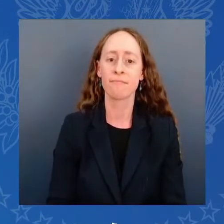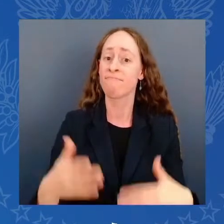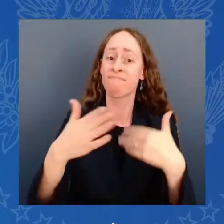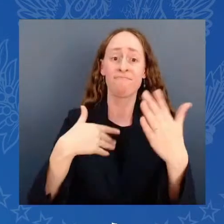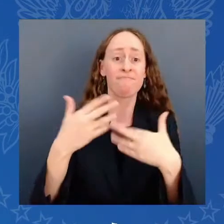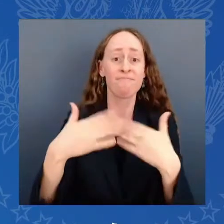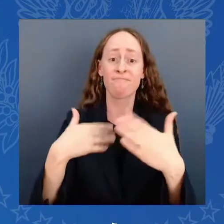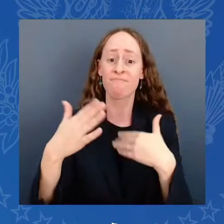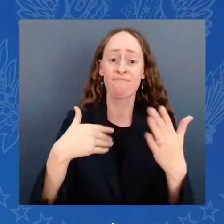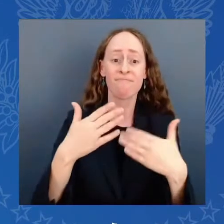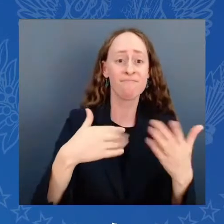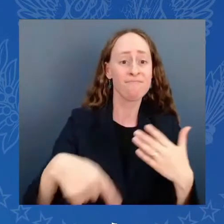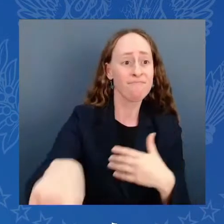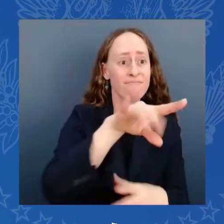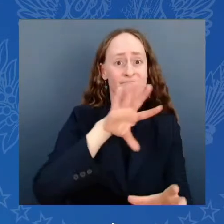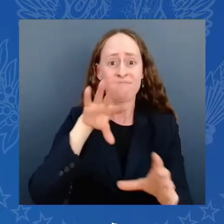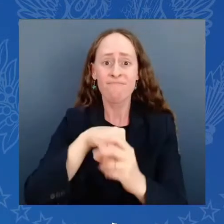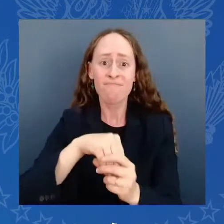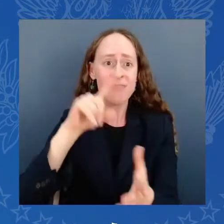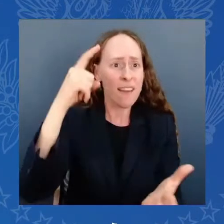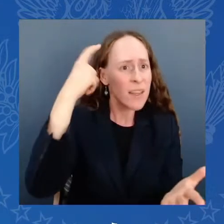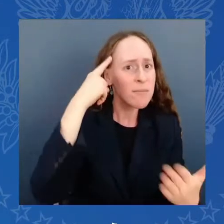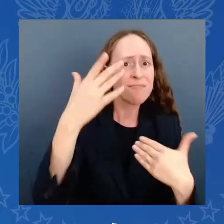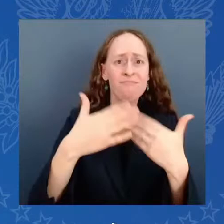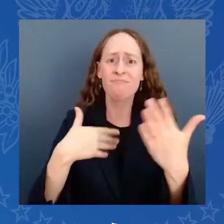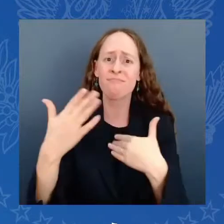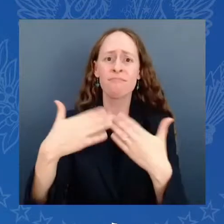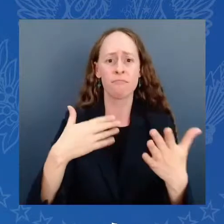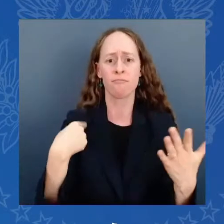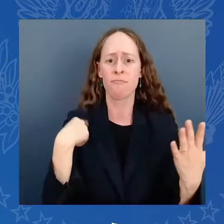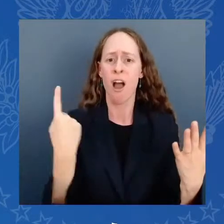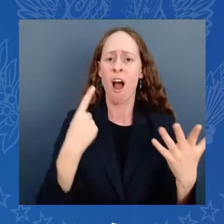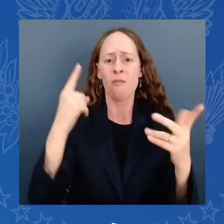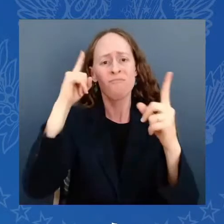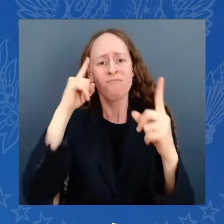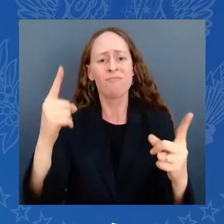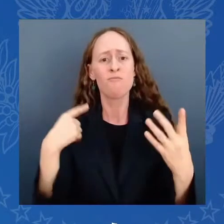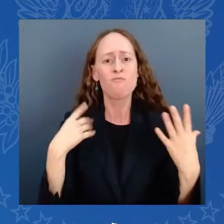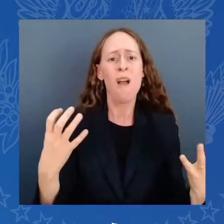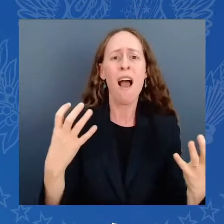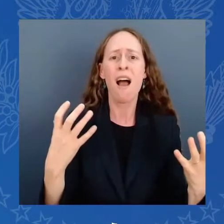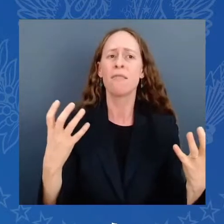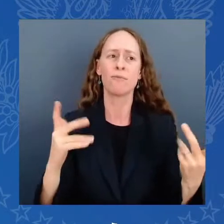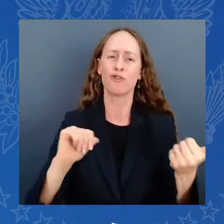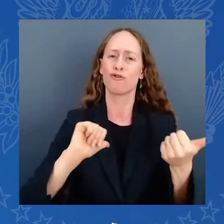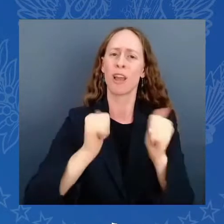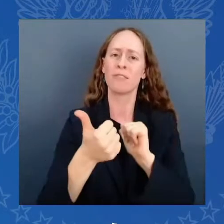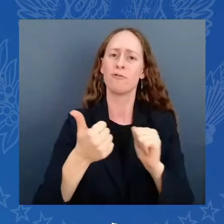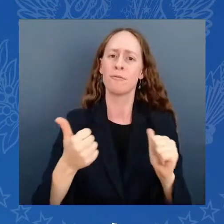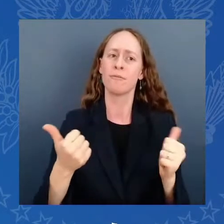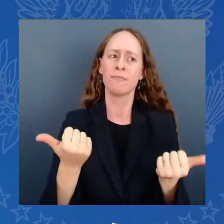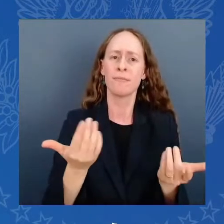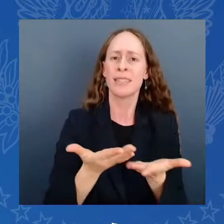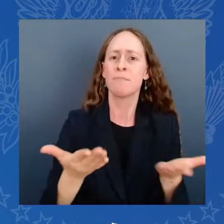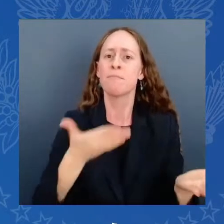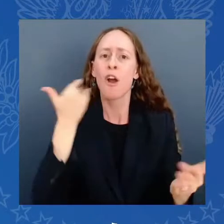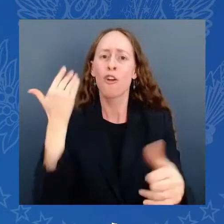get engaged and you want to change things. So I kept trying to change the Democratic Party in my state, which is very